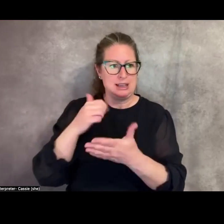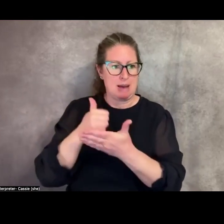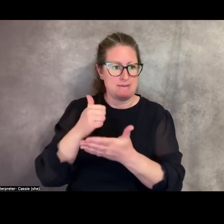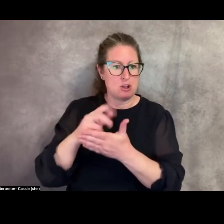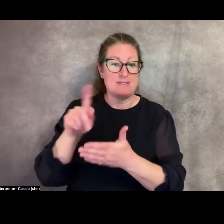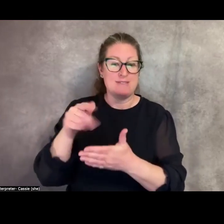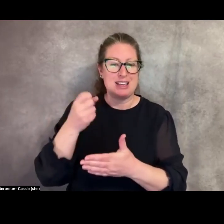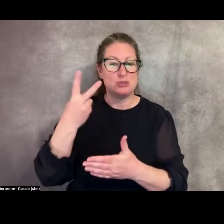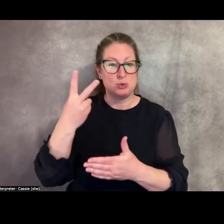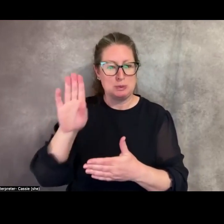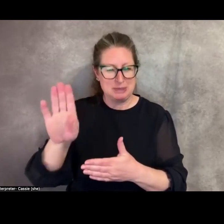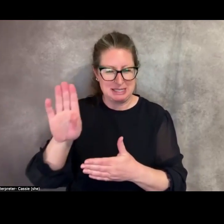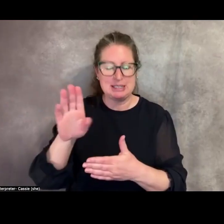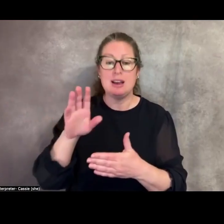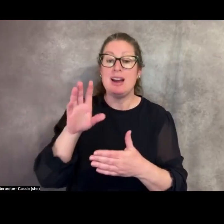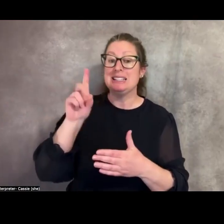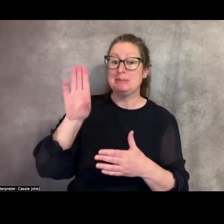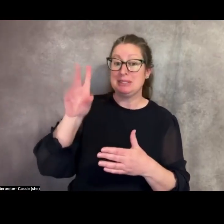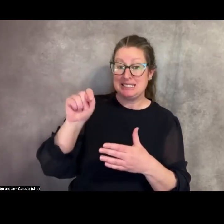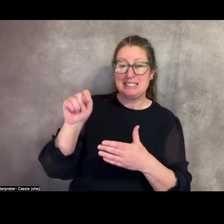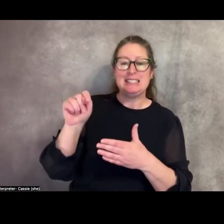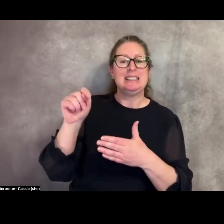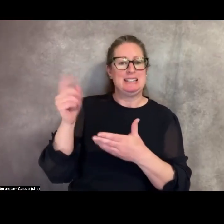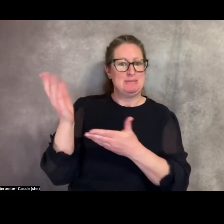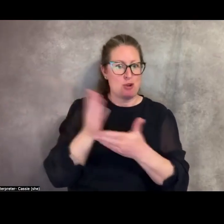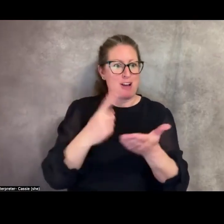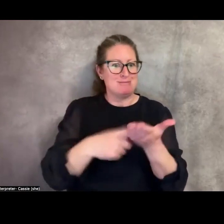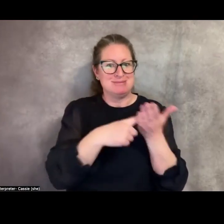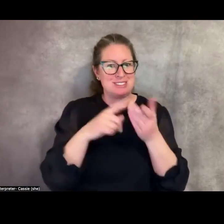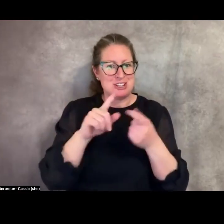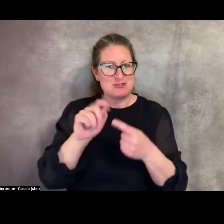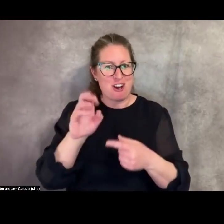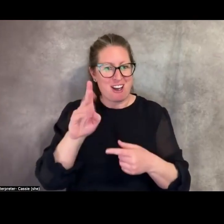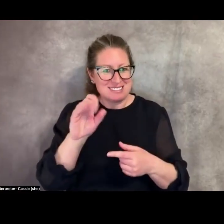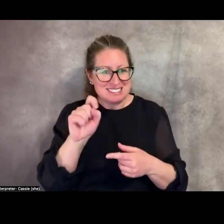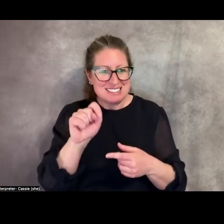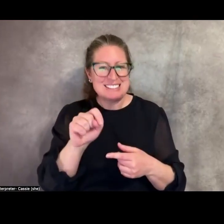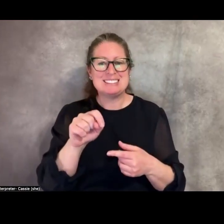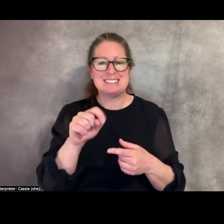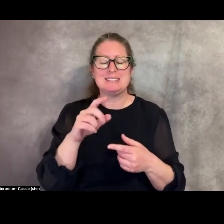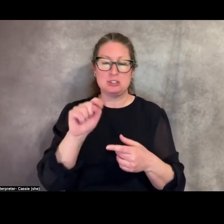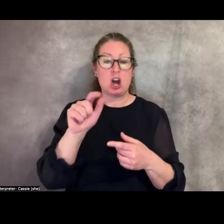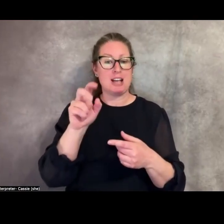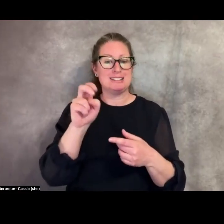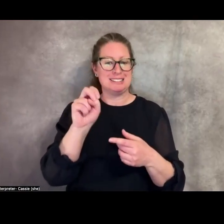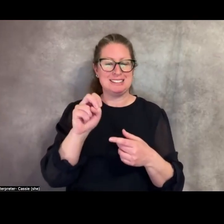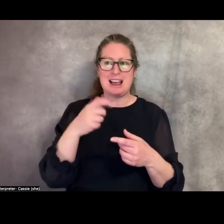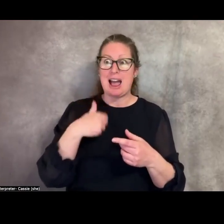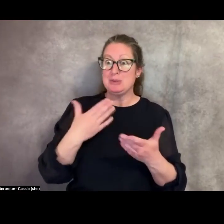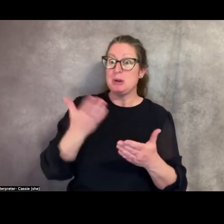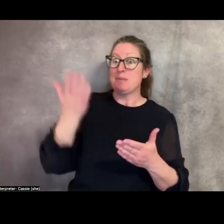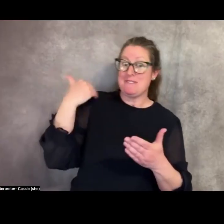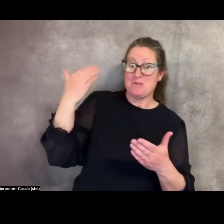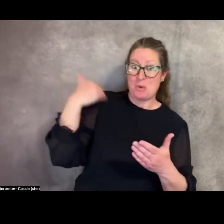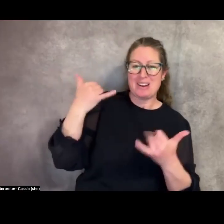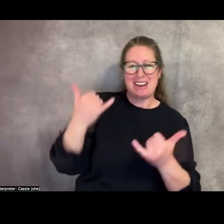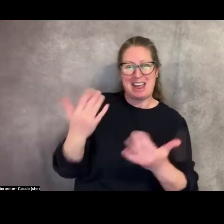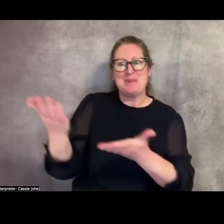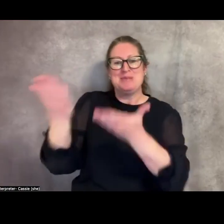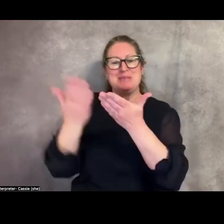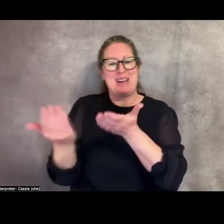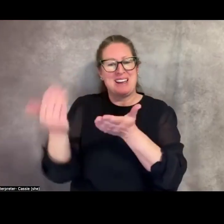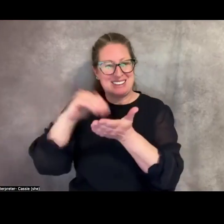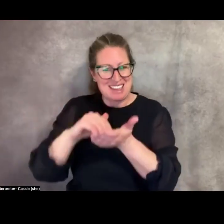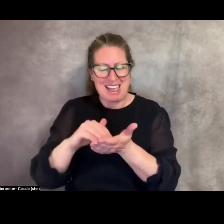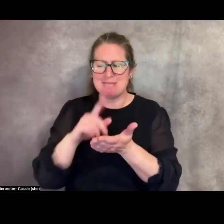We brought DBT back to Taunton, which was awesome because I was here before when it was here. This is something very important and it's been